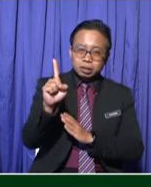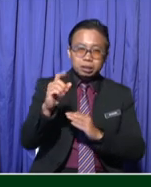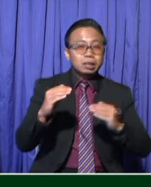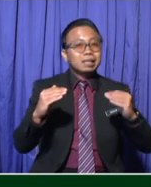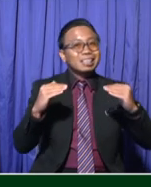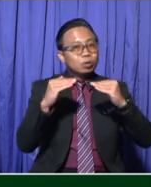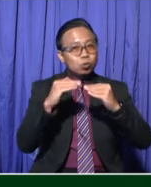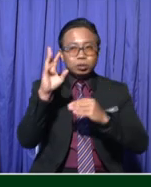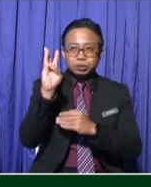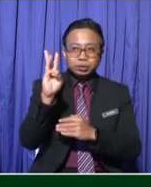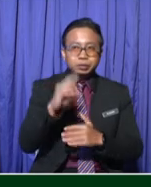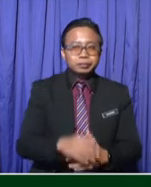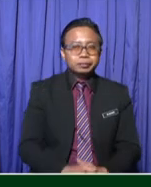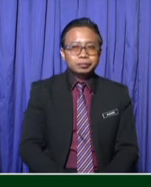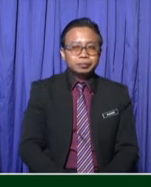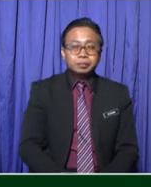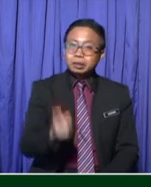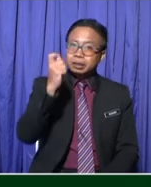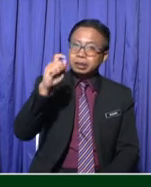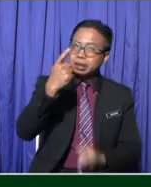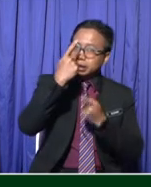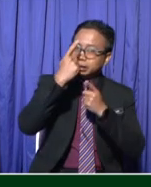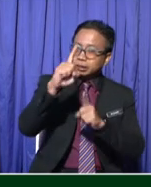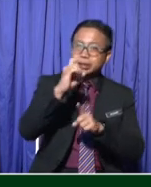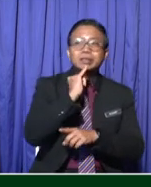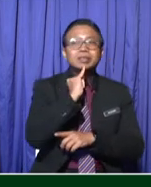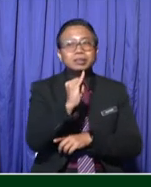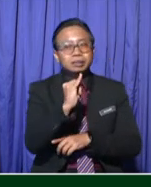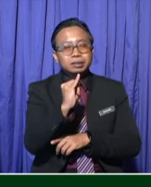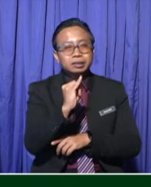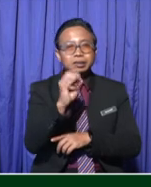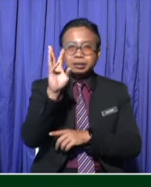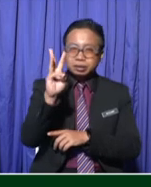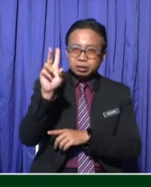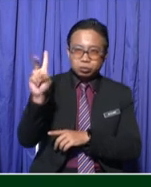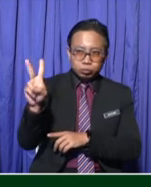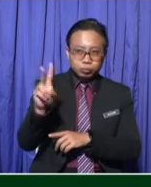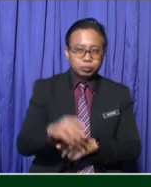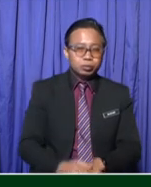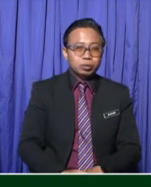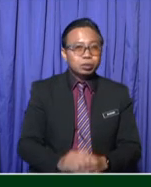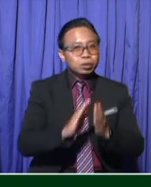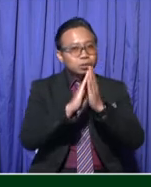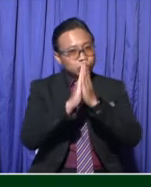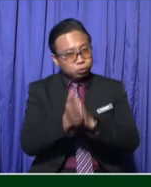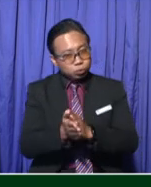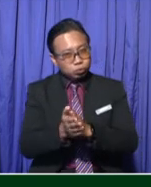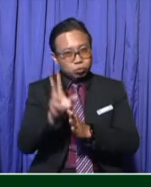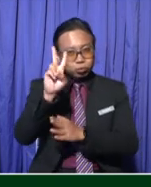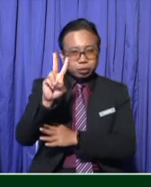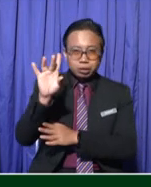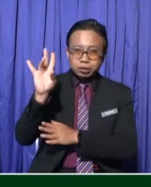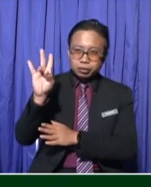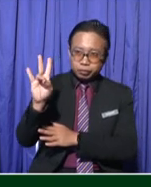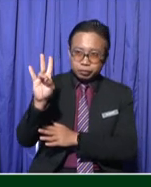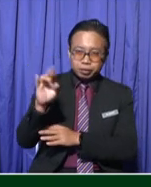equals 6. The answer is 62. So,